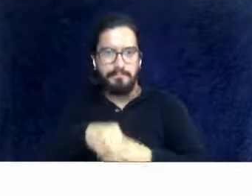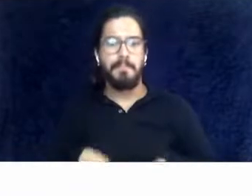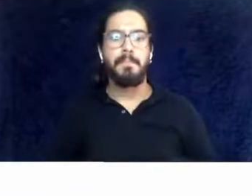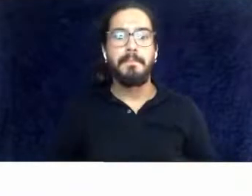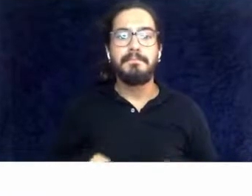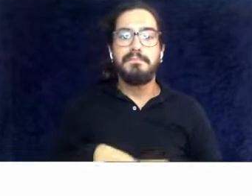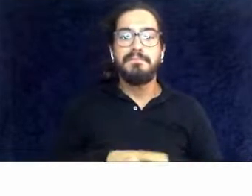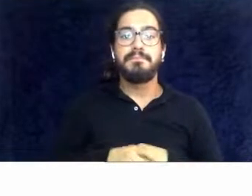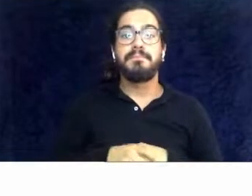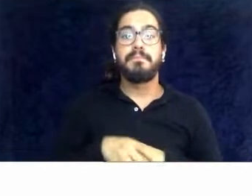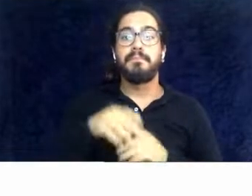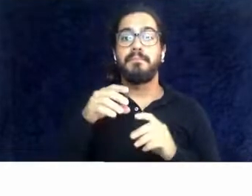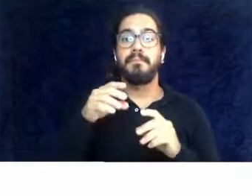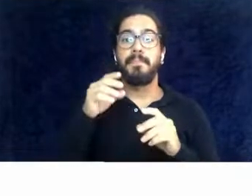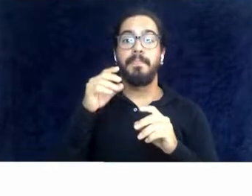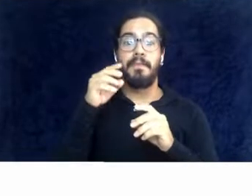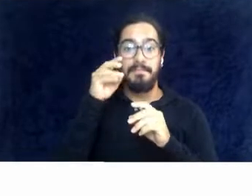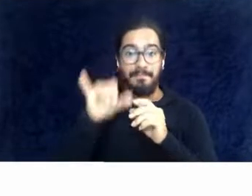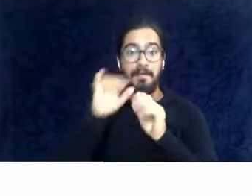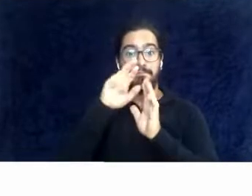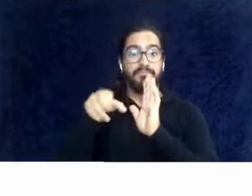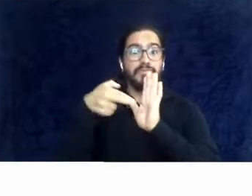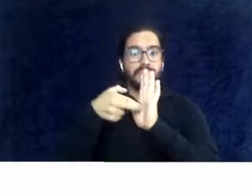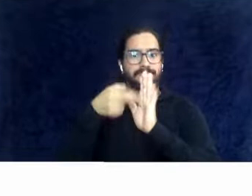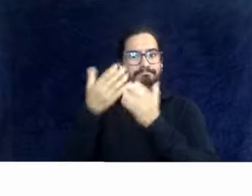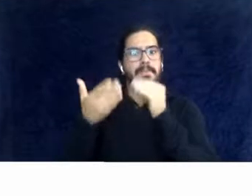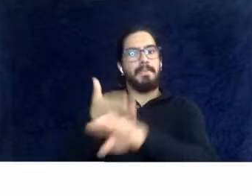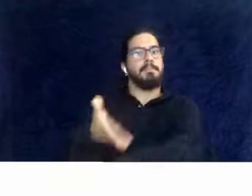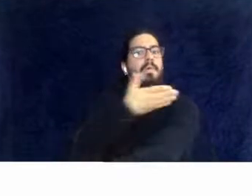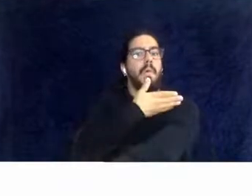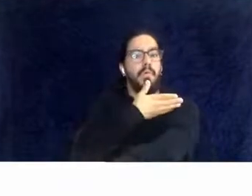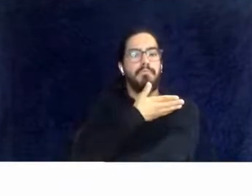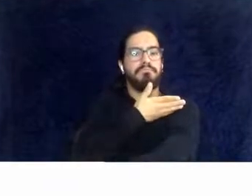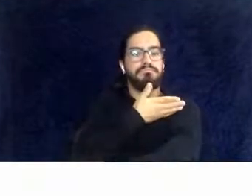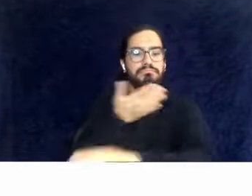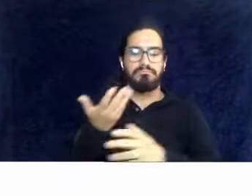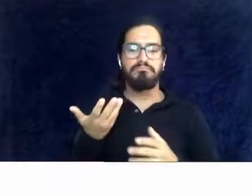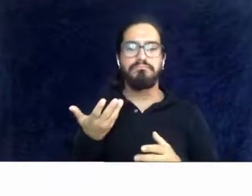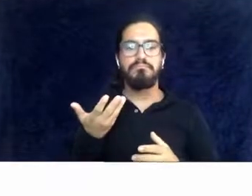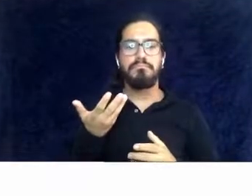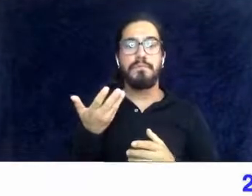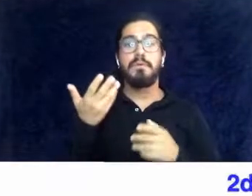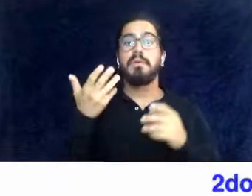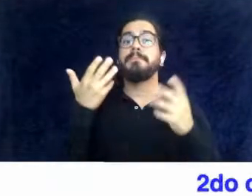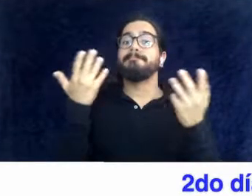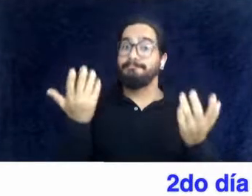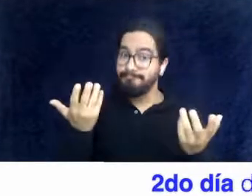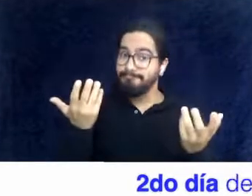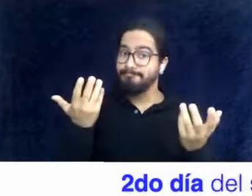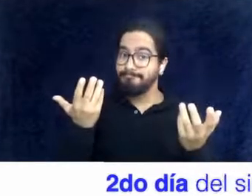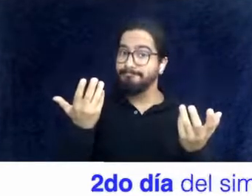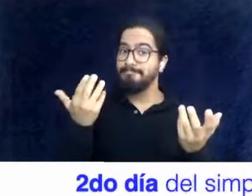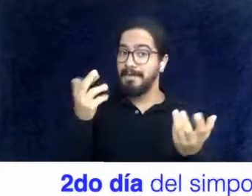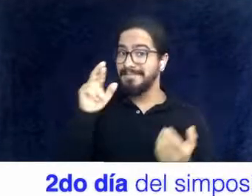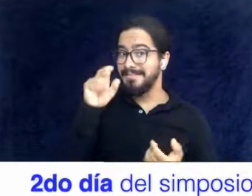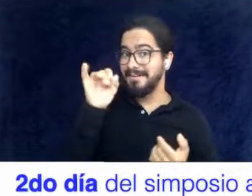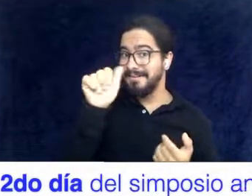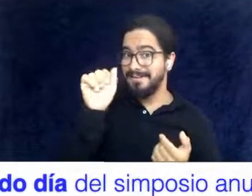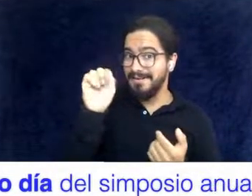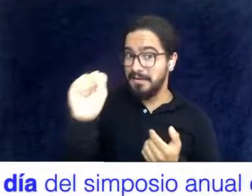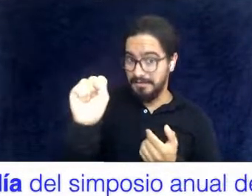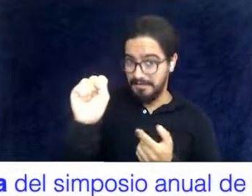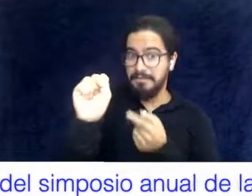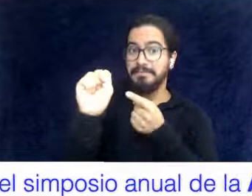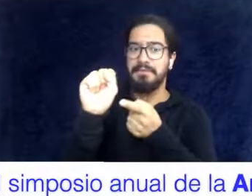prediabetes. However, whether inhibition of RAS improves insulin sensitivity and glucose